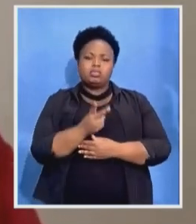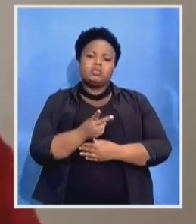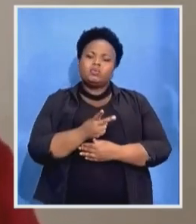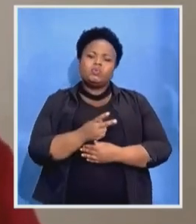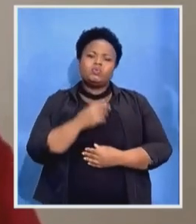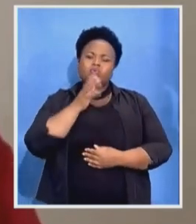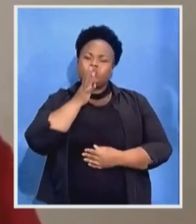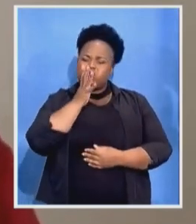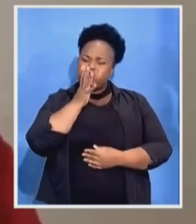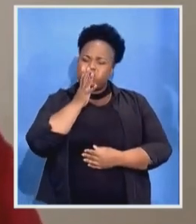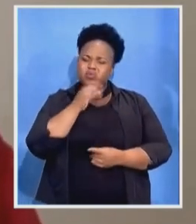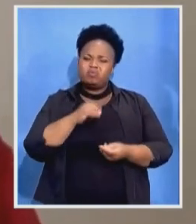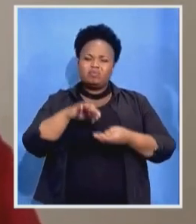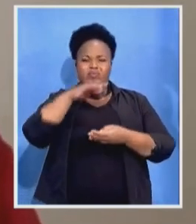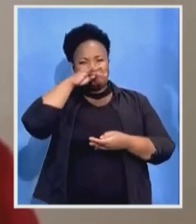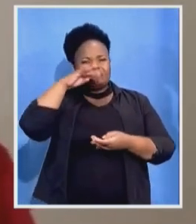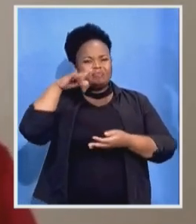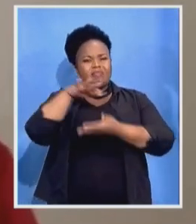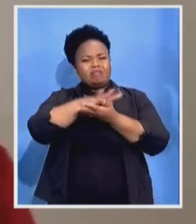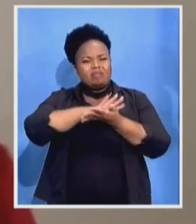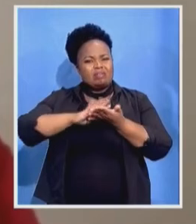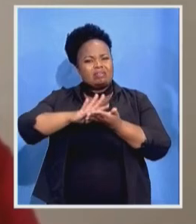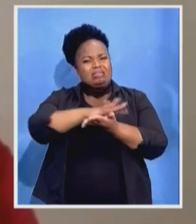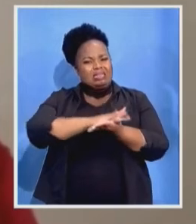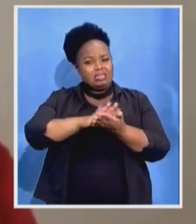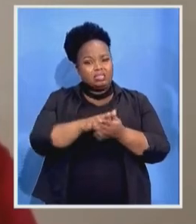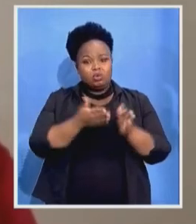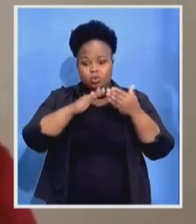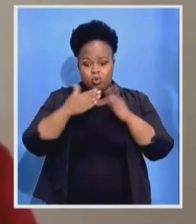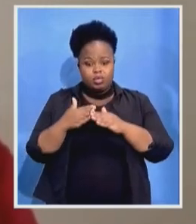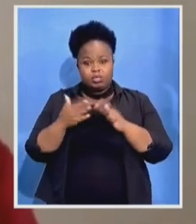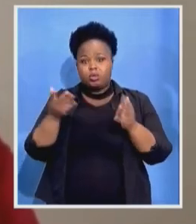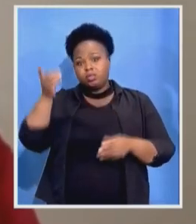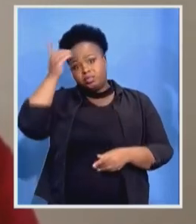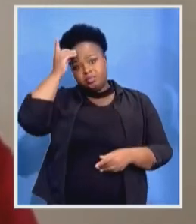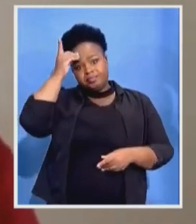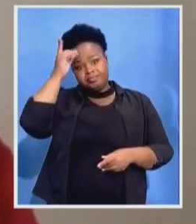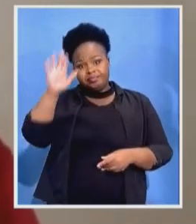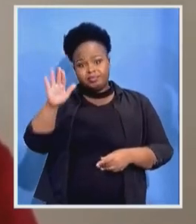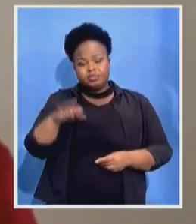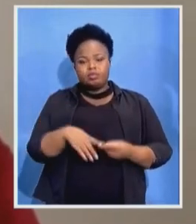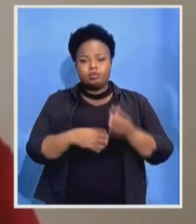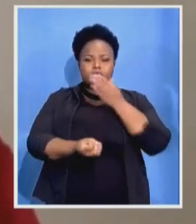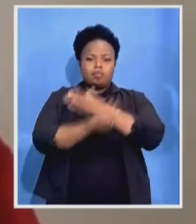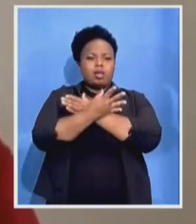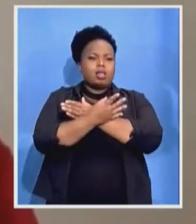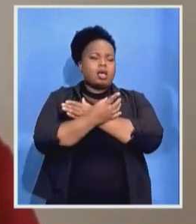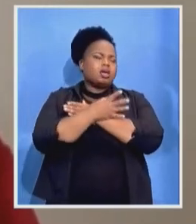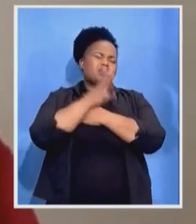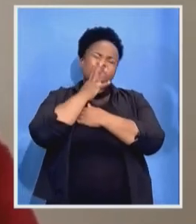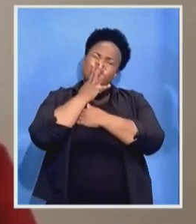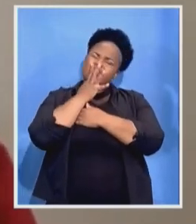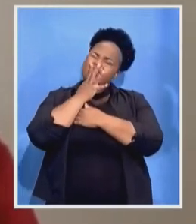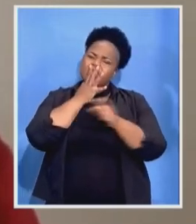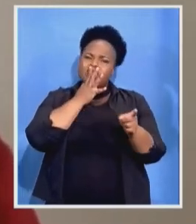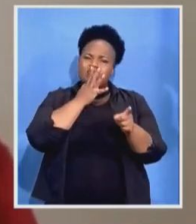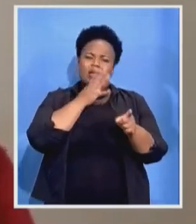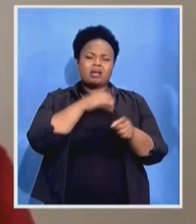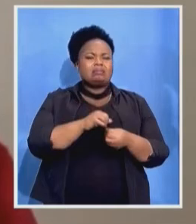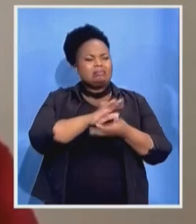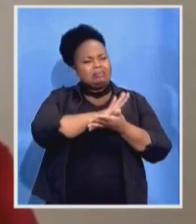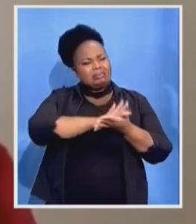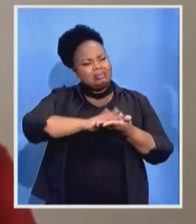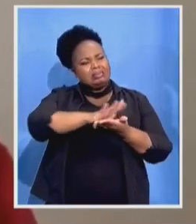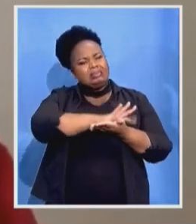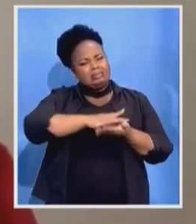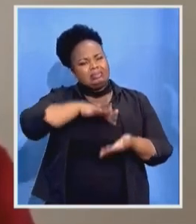Wentworth community of eThekwini, the Mpumalanga province is full of toxins as a result and carbon emissions of the